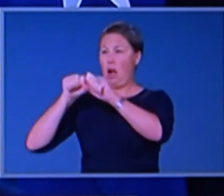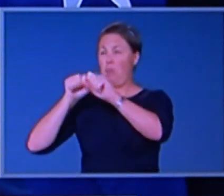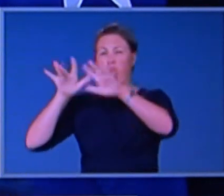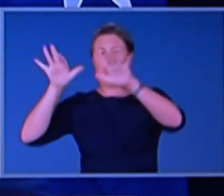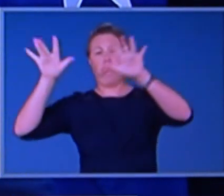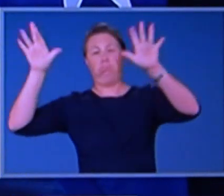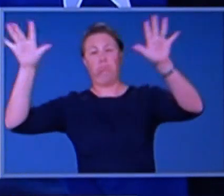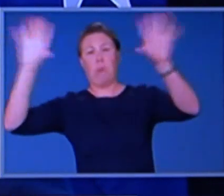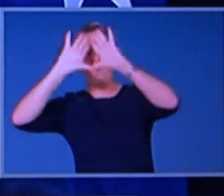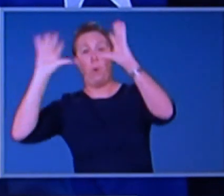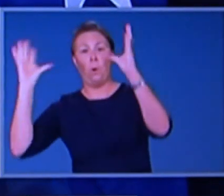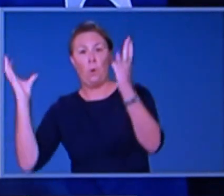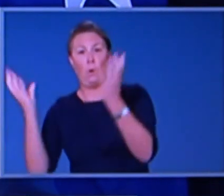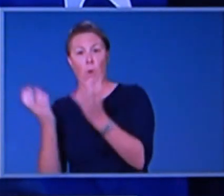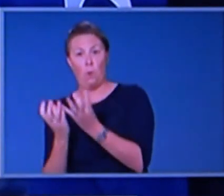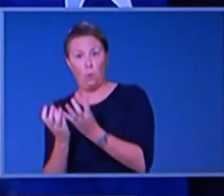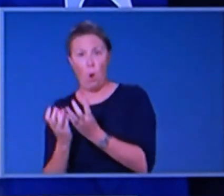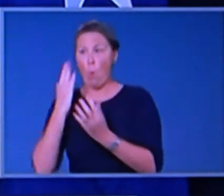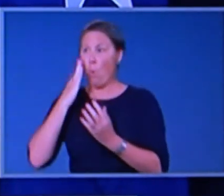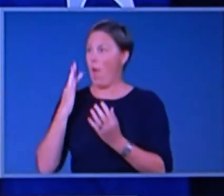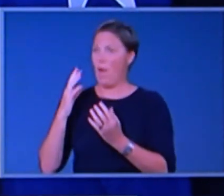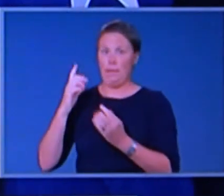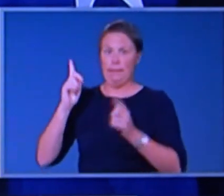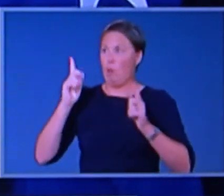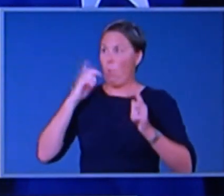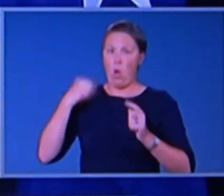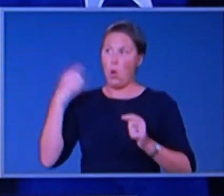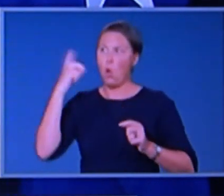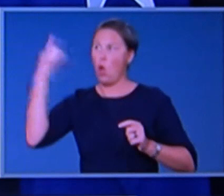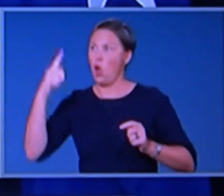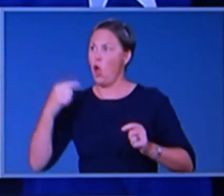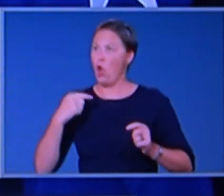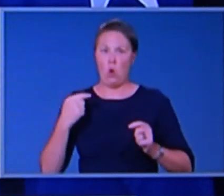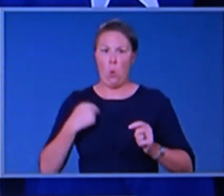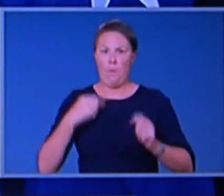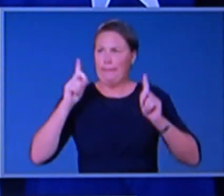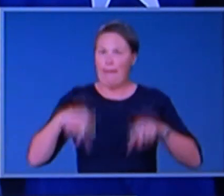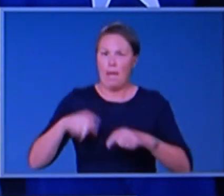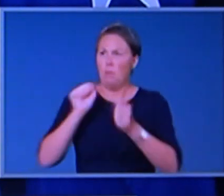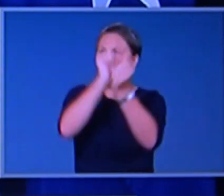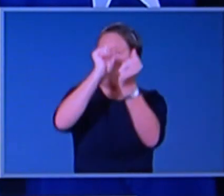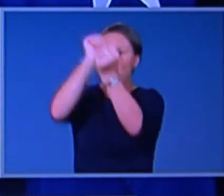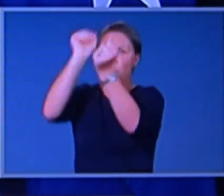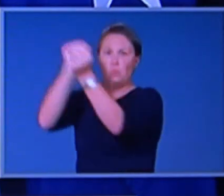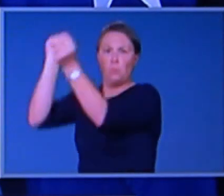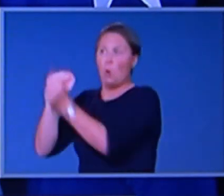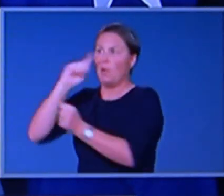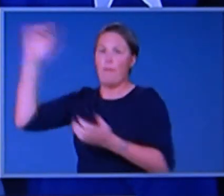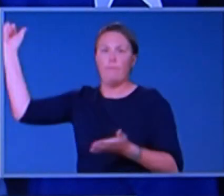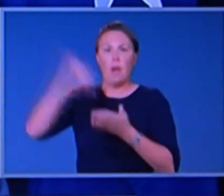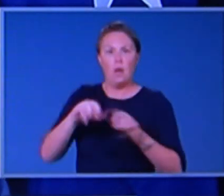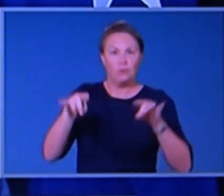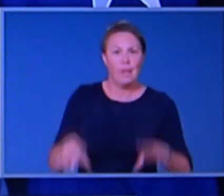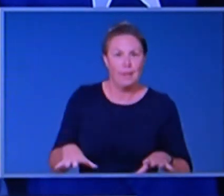that first phase, Australia moved very quickly to put in place the restrictions of travel into Australia And then the excellent work done